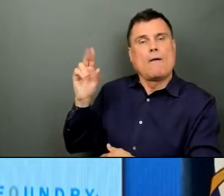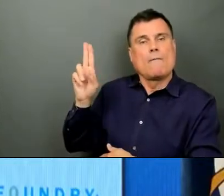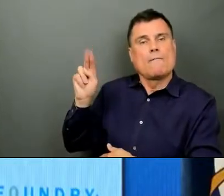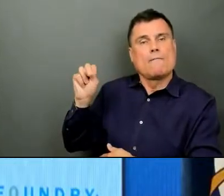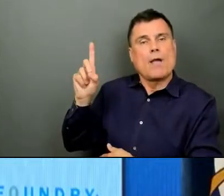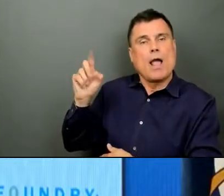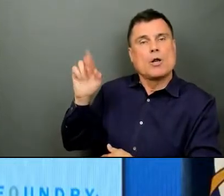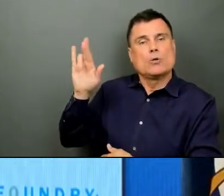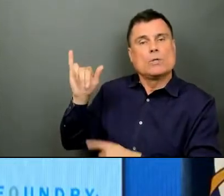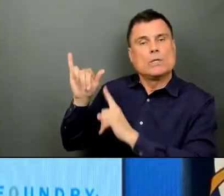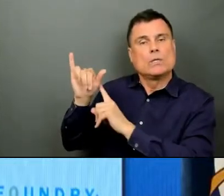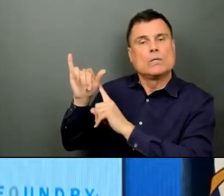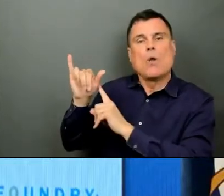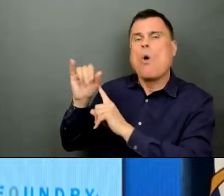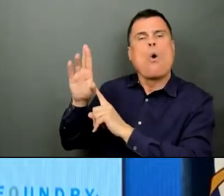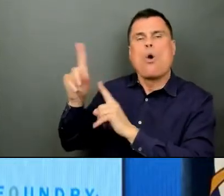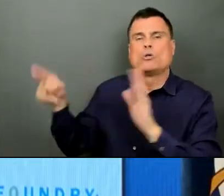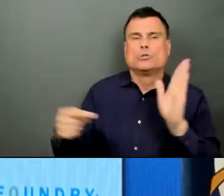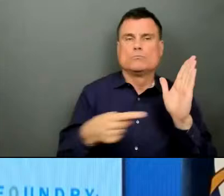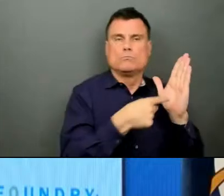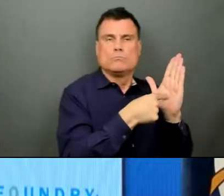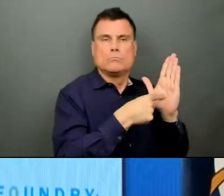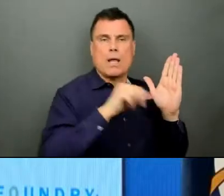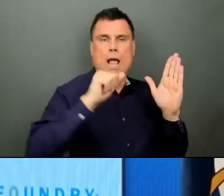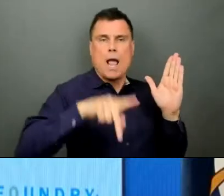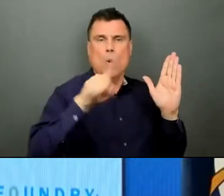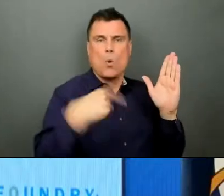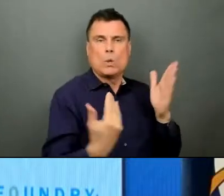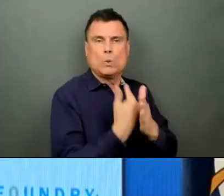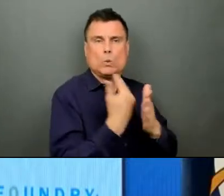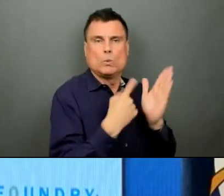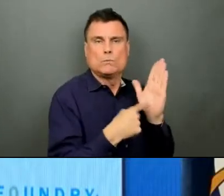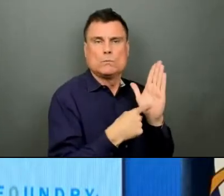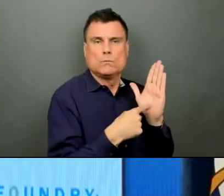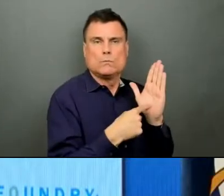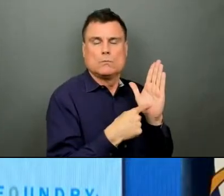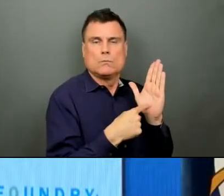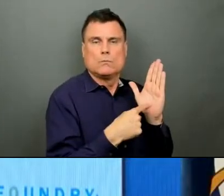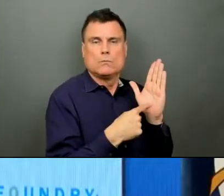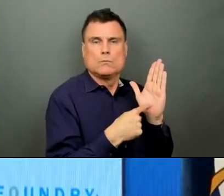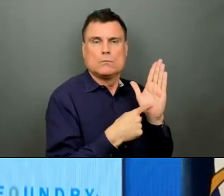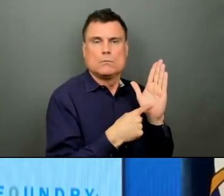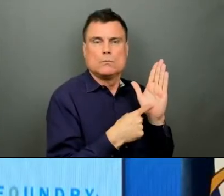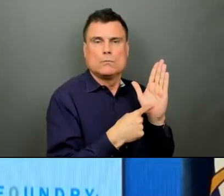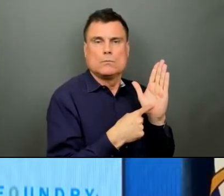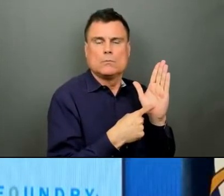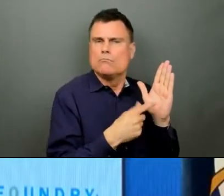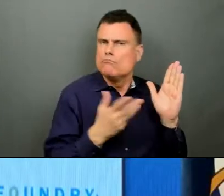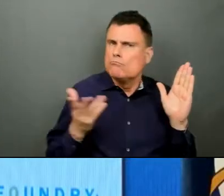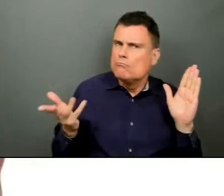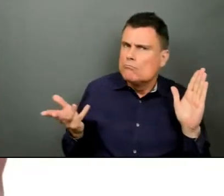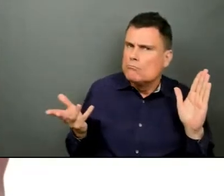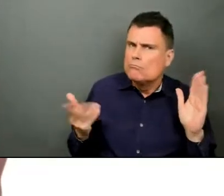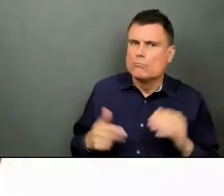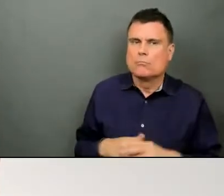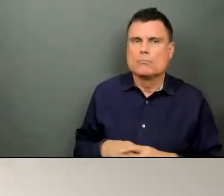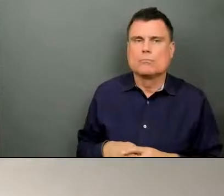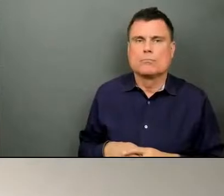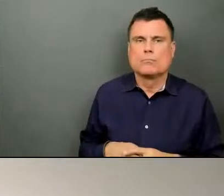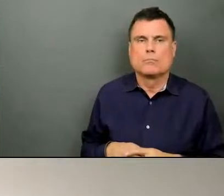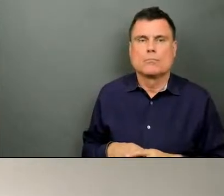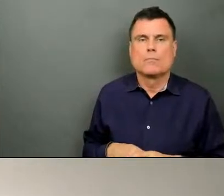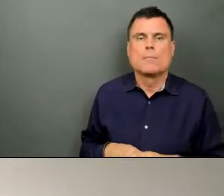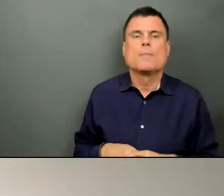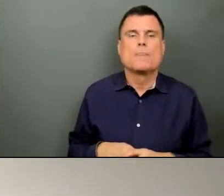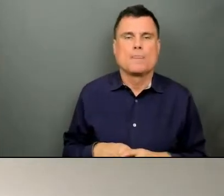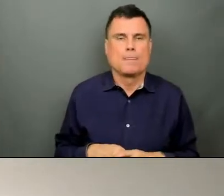Do you want to speak to that, Steve, from a navigation perspective? Yeah, thank you.